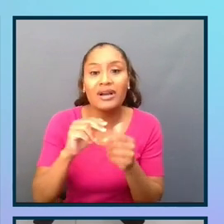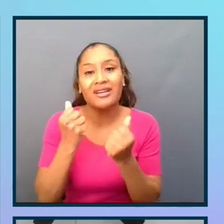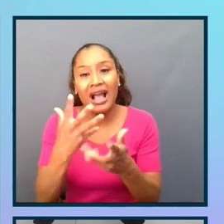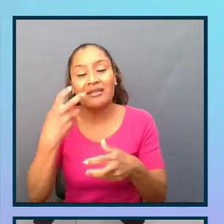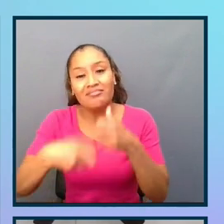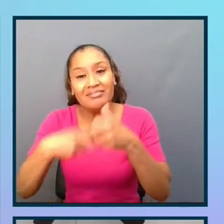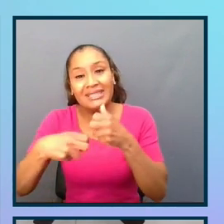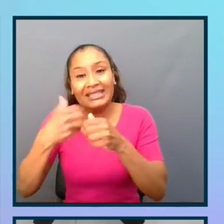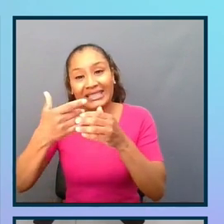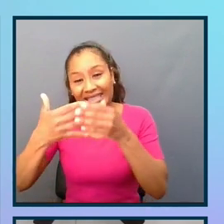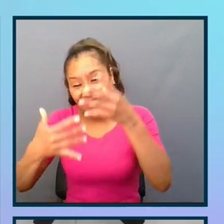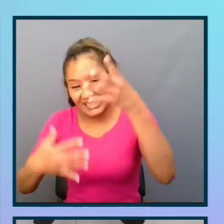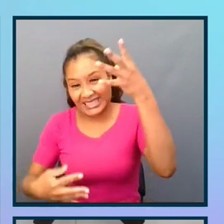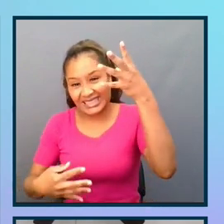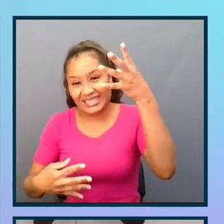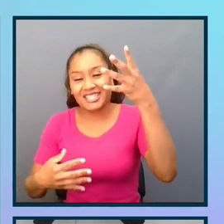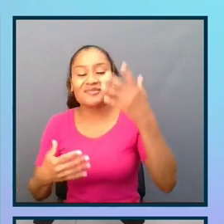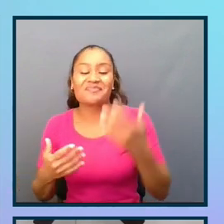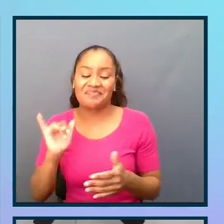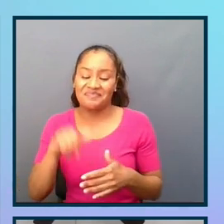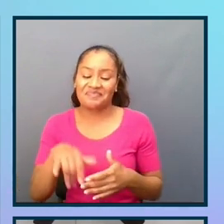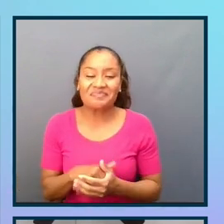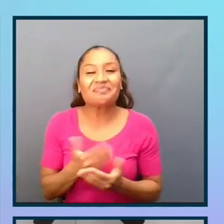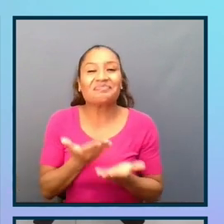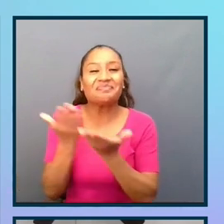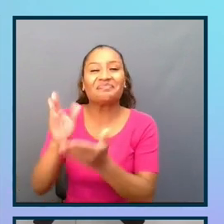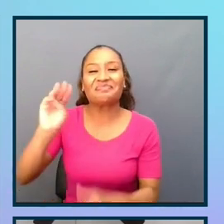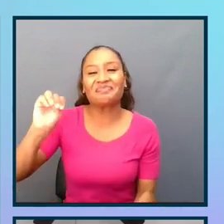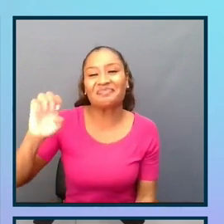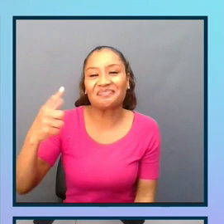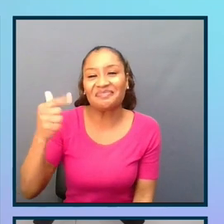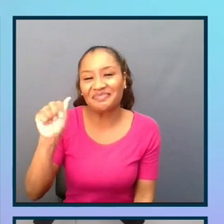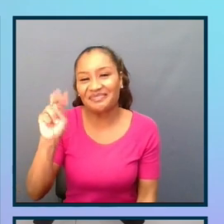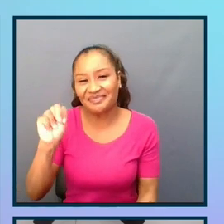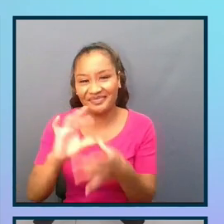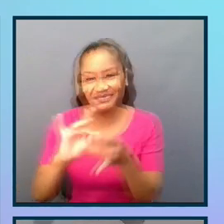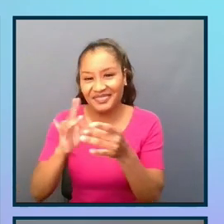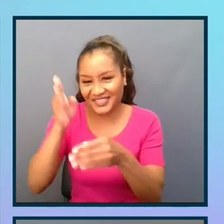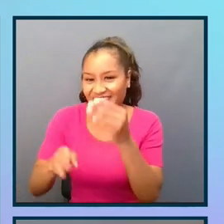up. Let's hand it back over to Meghan to finish up and give you the takeaways.